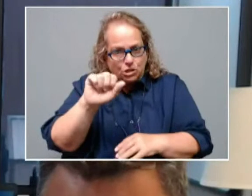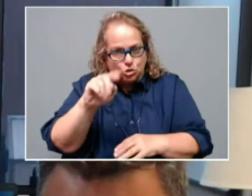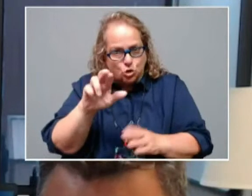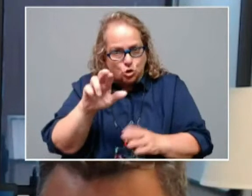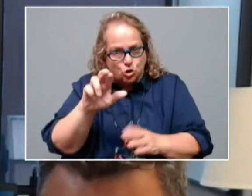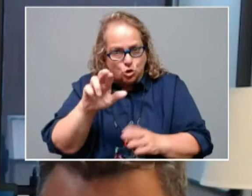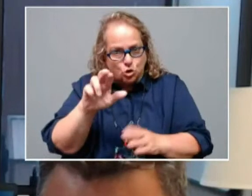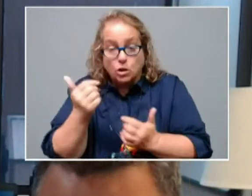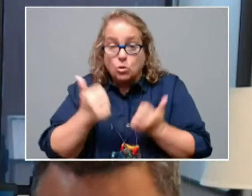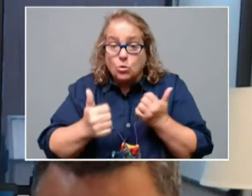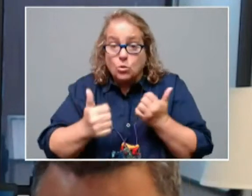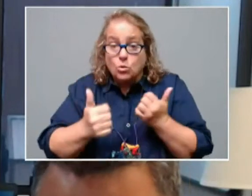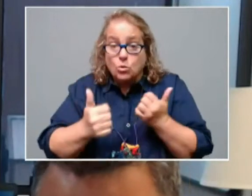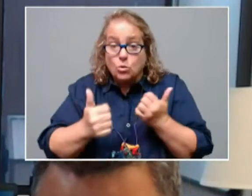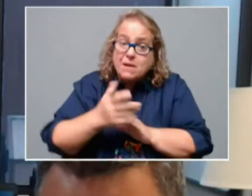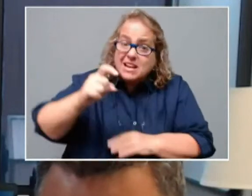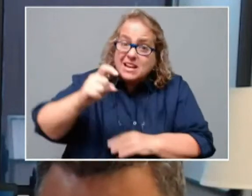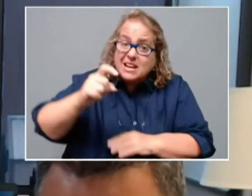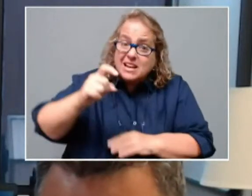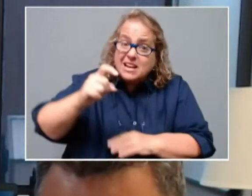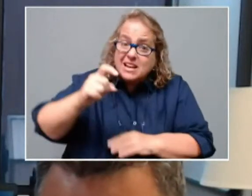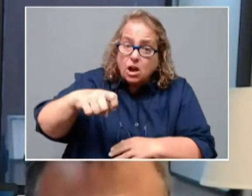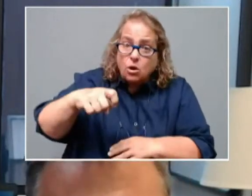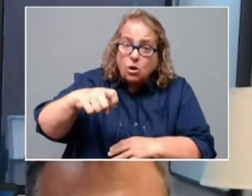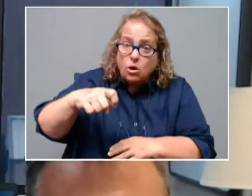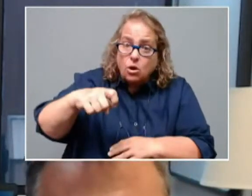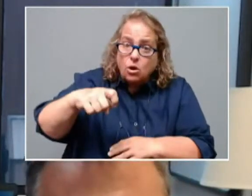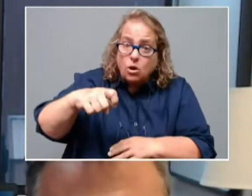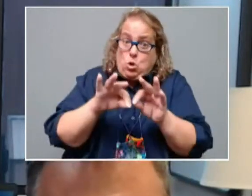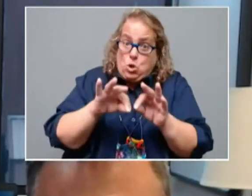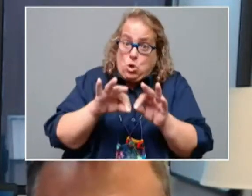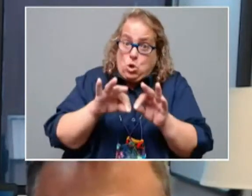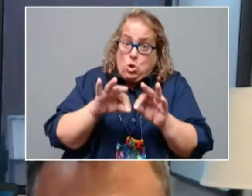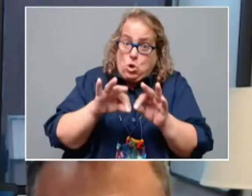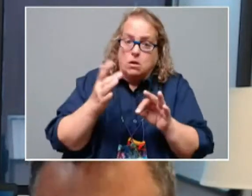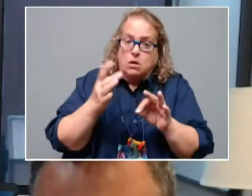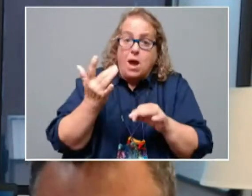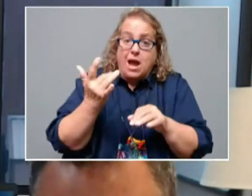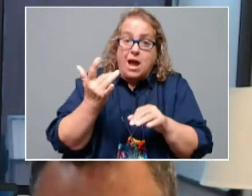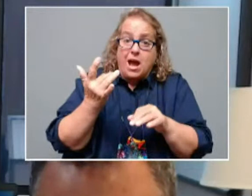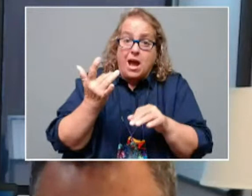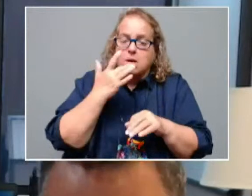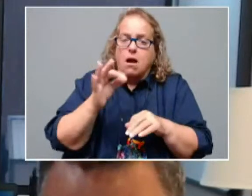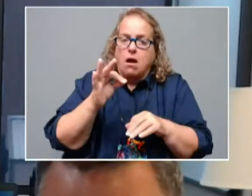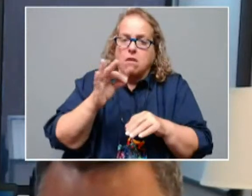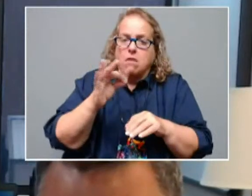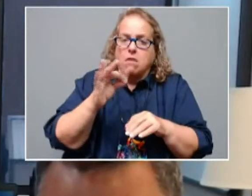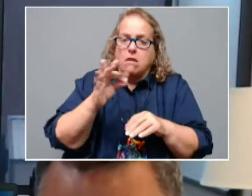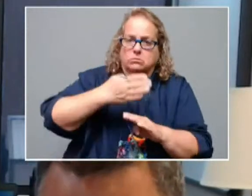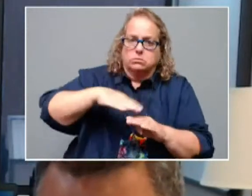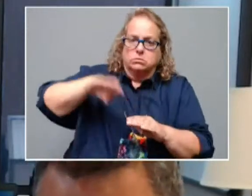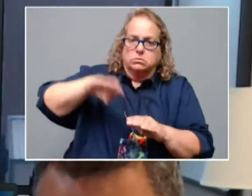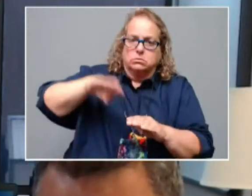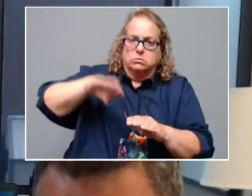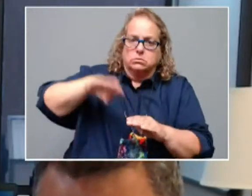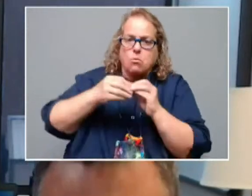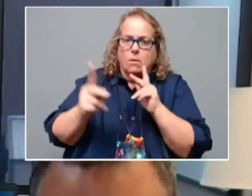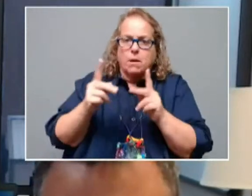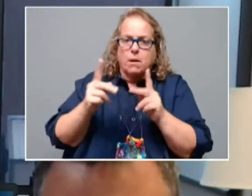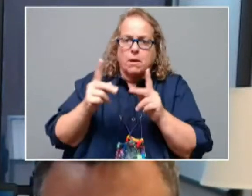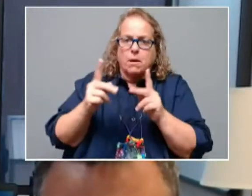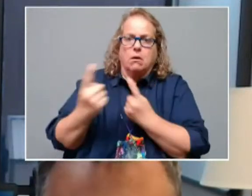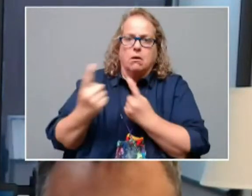became necessary acutely because of the slope of increase, and also because we have a